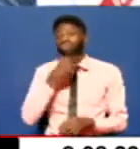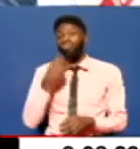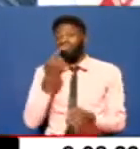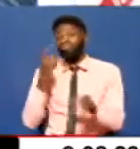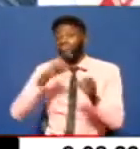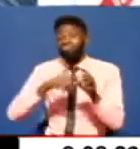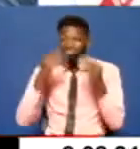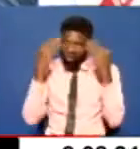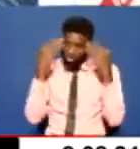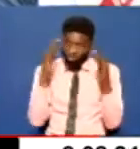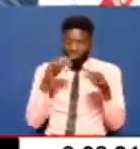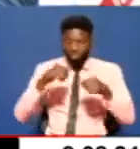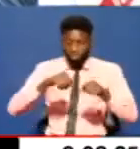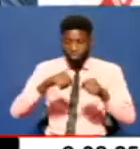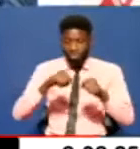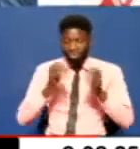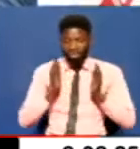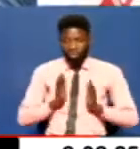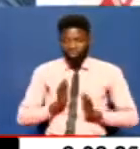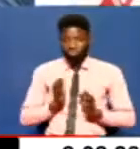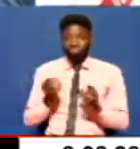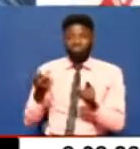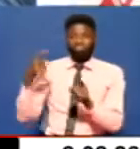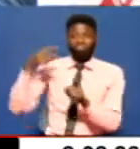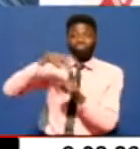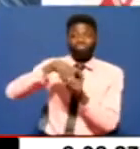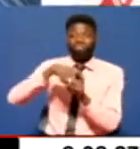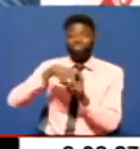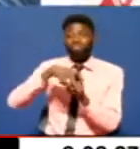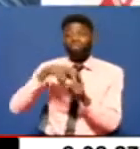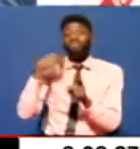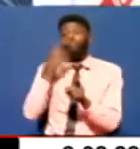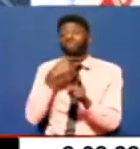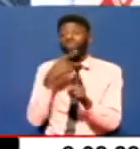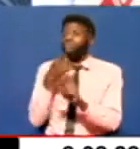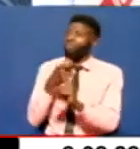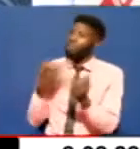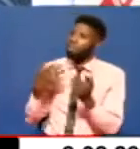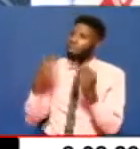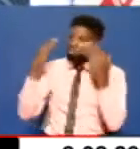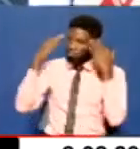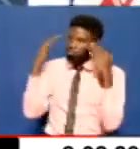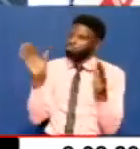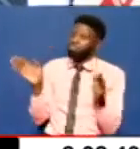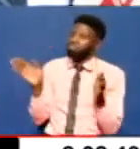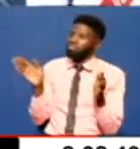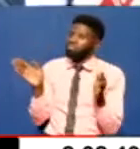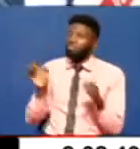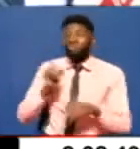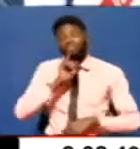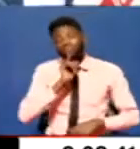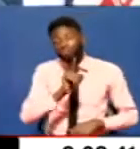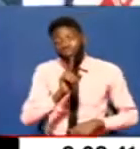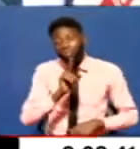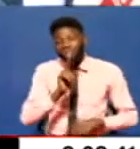boda, kibeba mtu na boda boda hapa nyuma yako, ujui ni nani, ametoka wapi. Kwa hivyo,